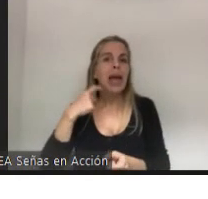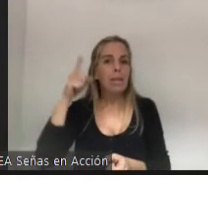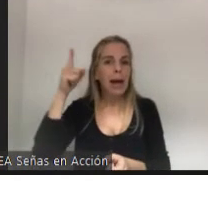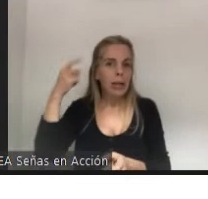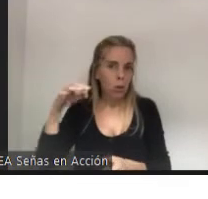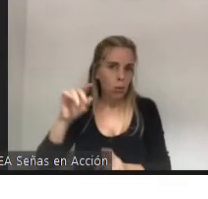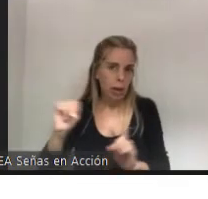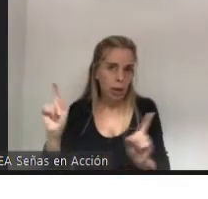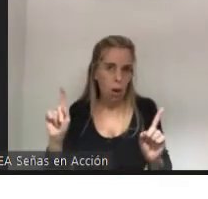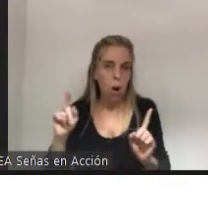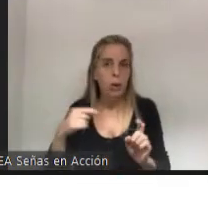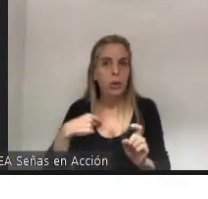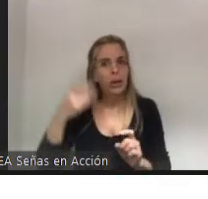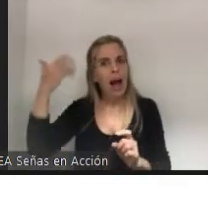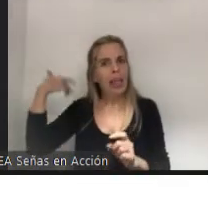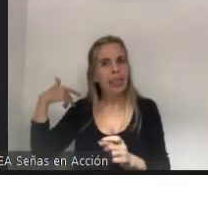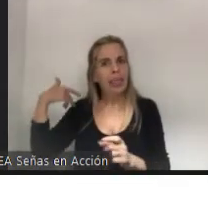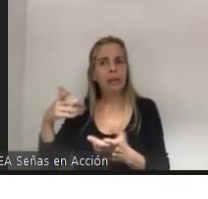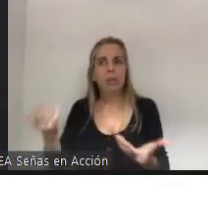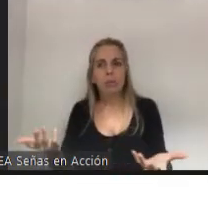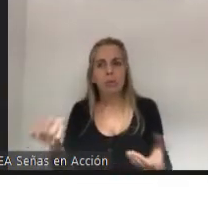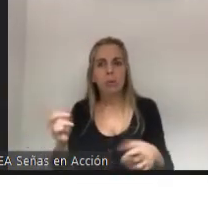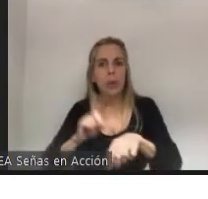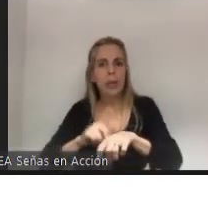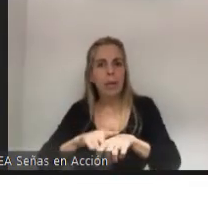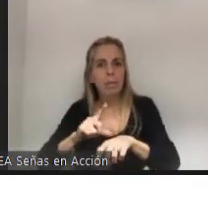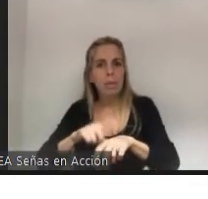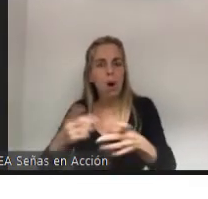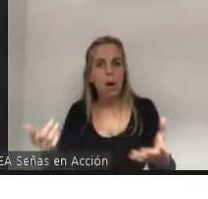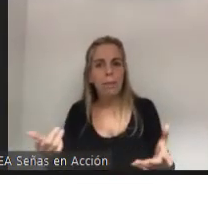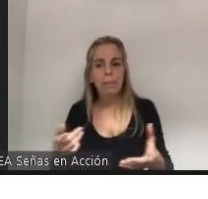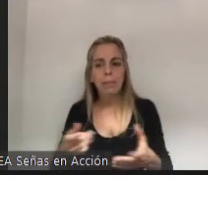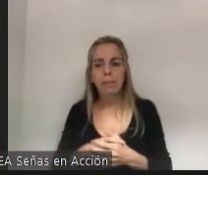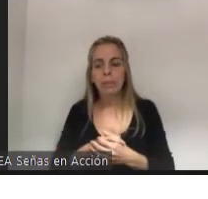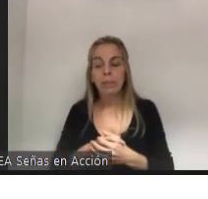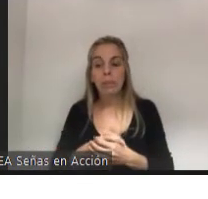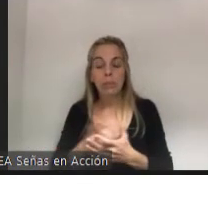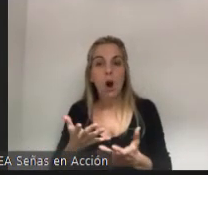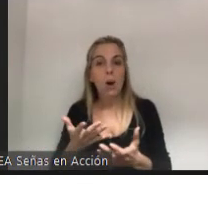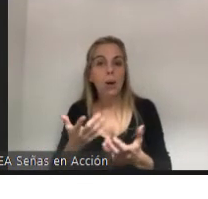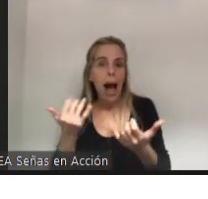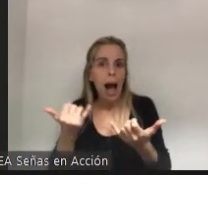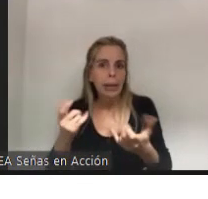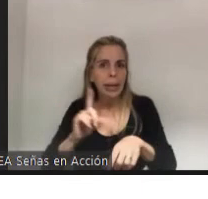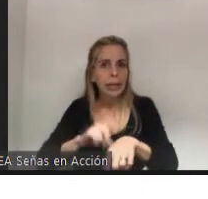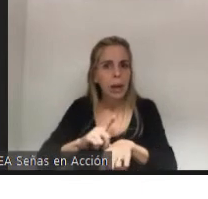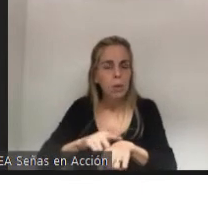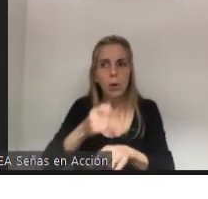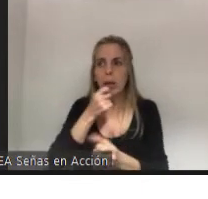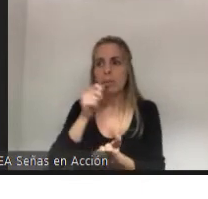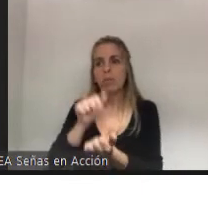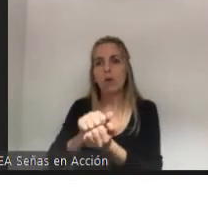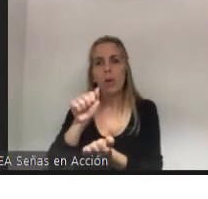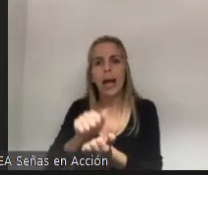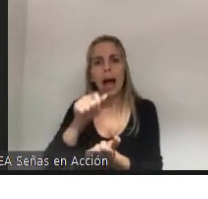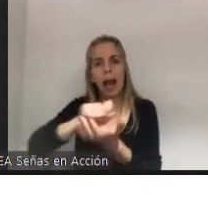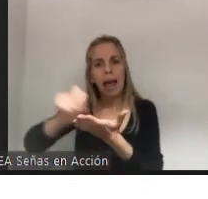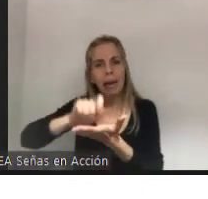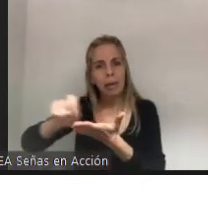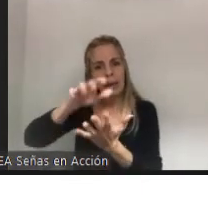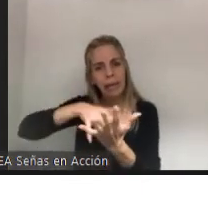over the place. Never before did I have so many possibilities to